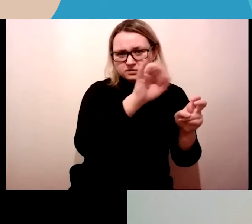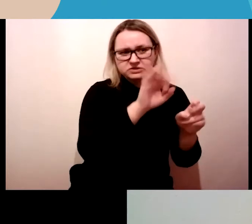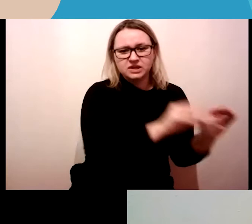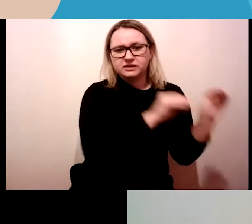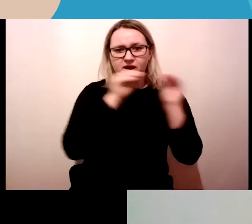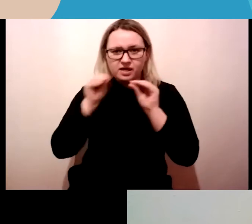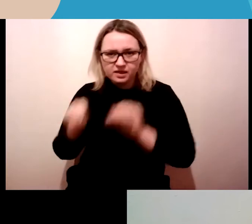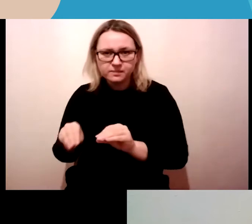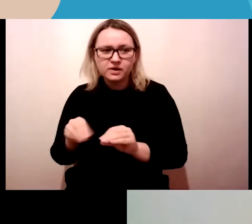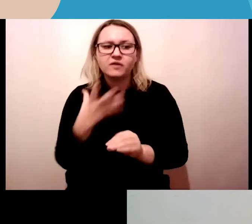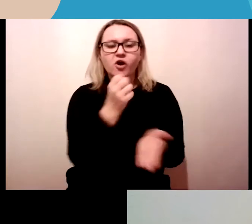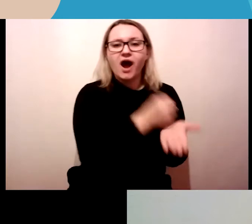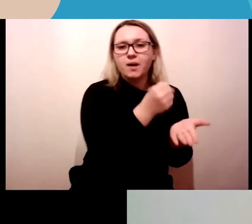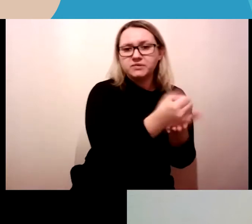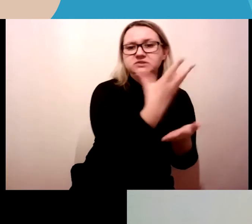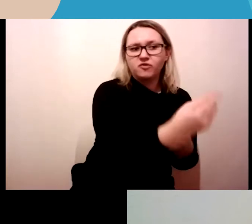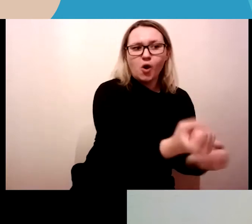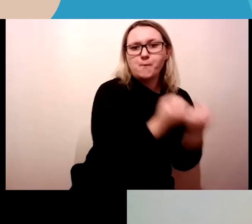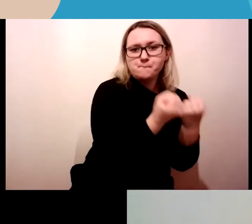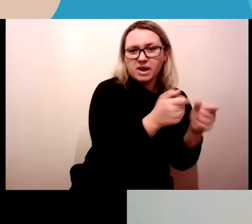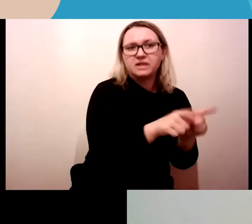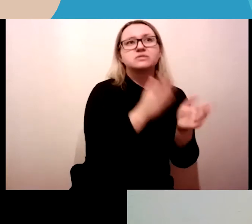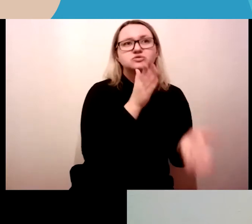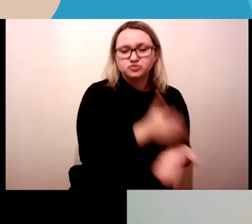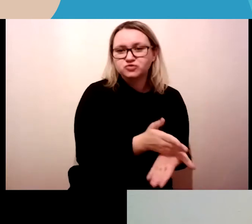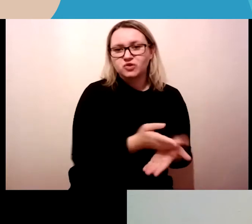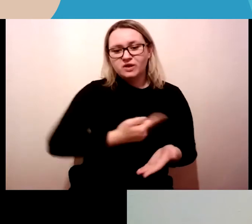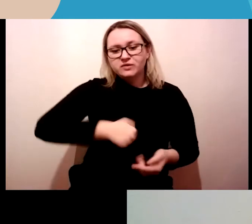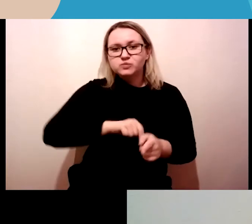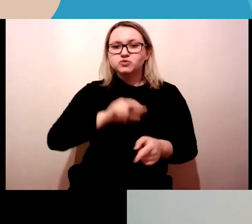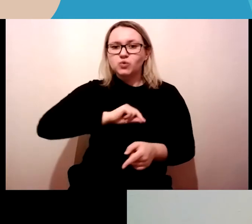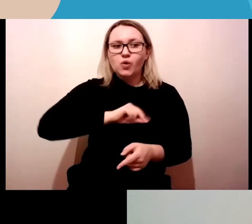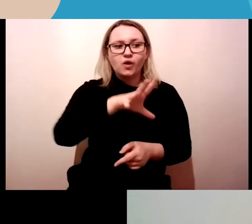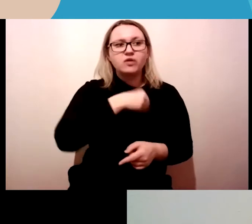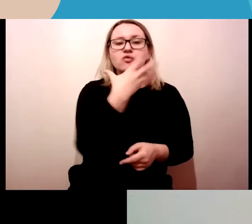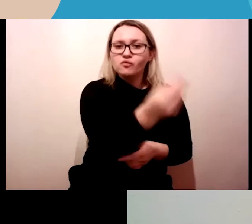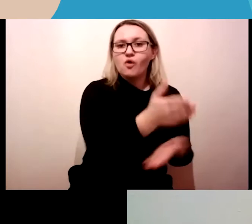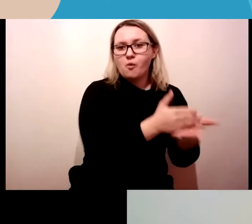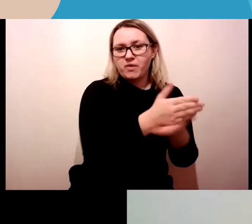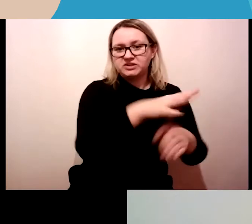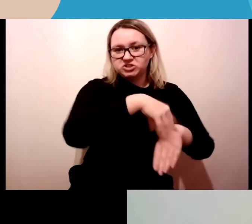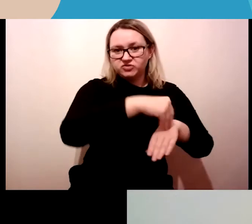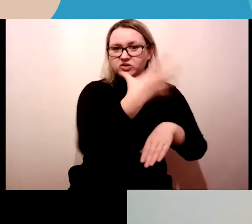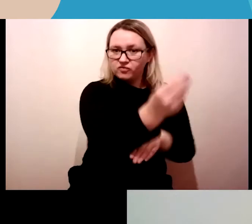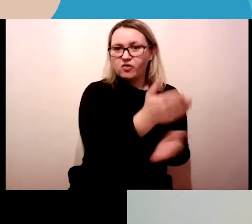By the way, we are very happy about the support of the Swedish Embassy and about